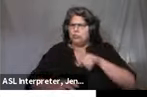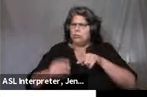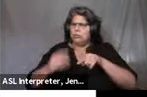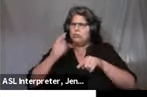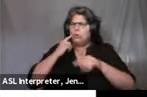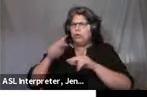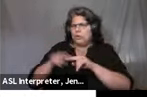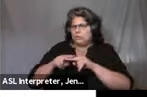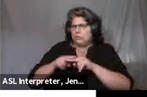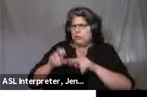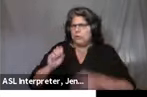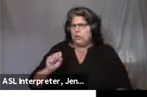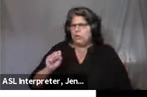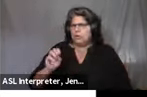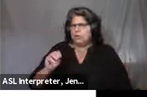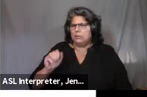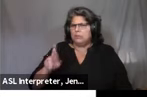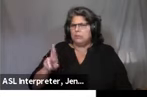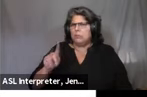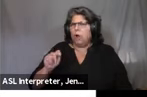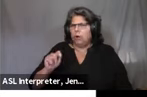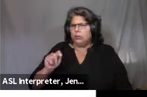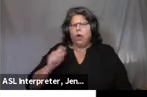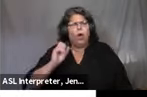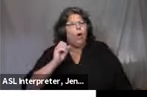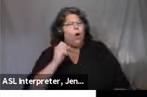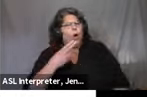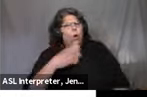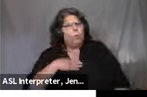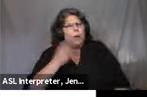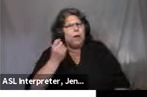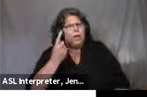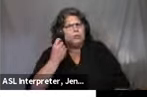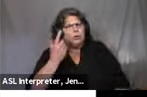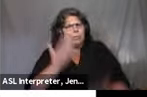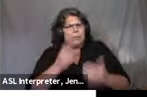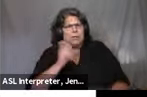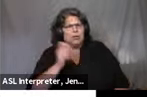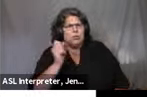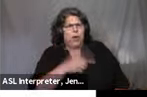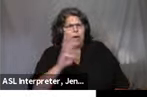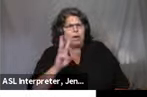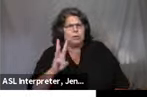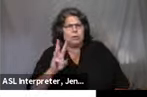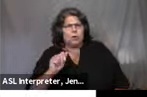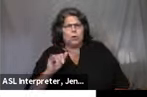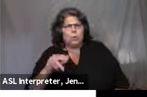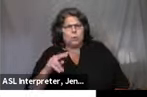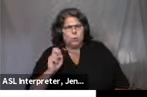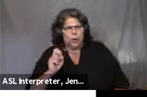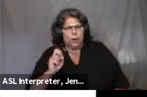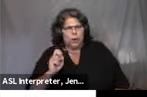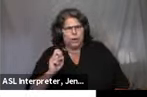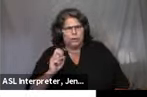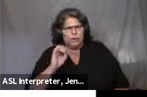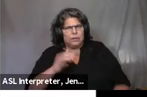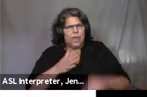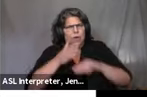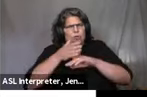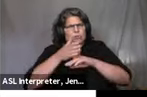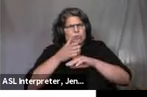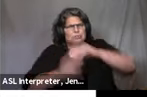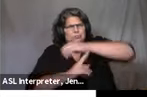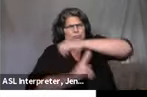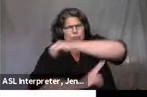Jennings. Oh, I am understanding, and maybe we could ask Wayne, I'm understanding if the crossing at Jennings and